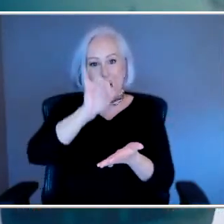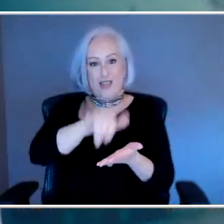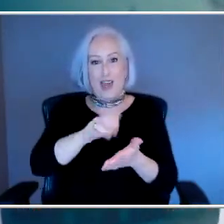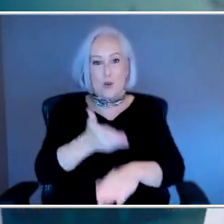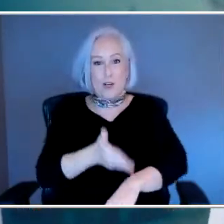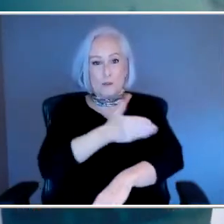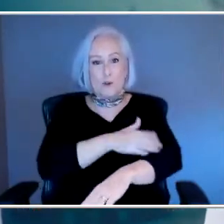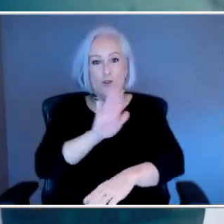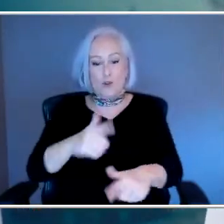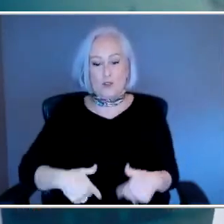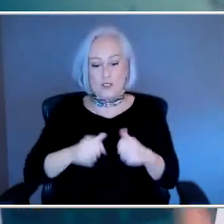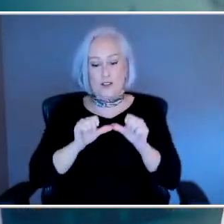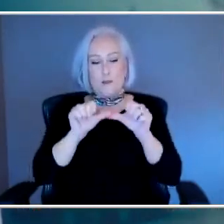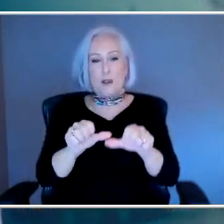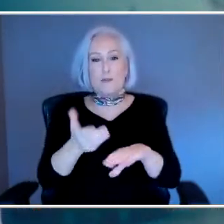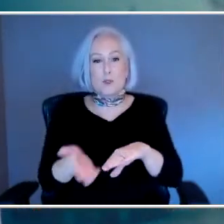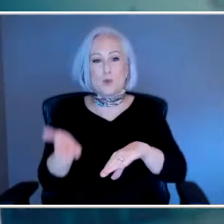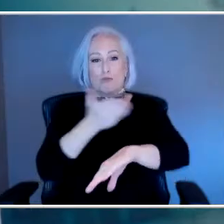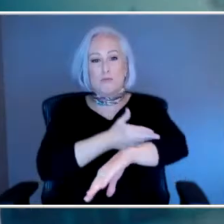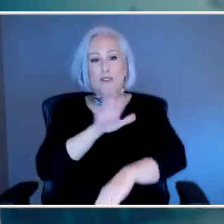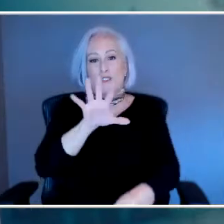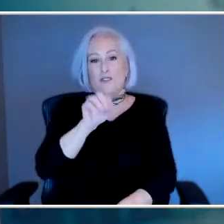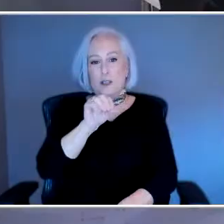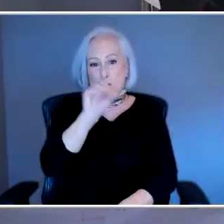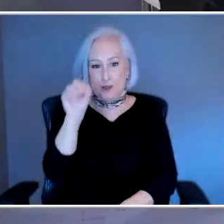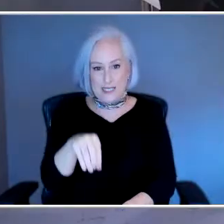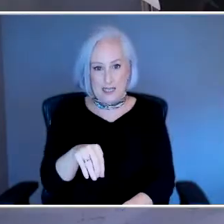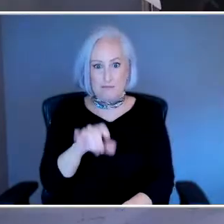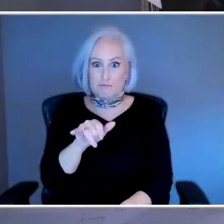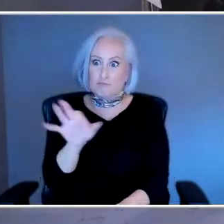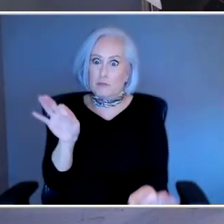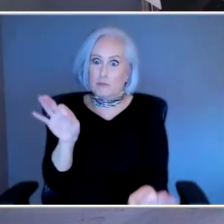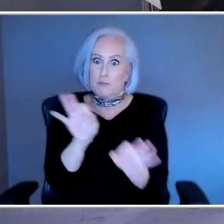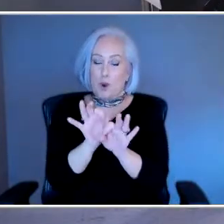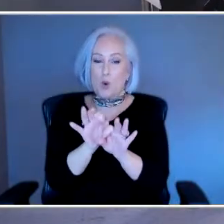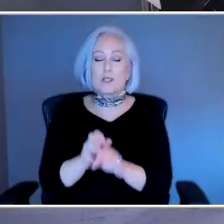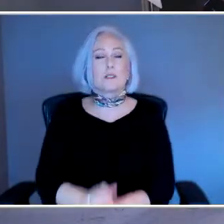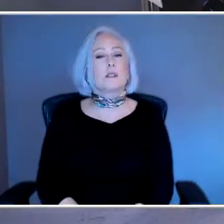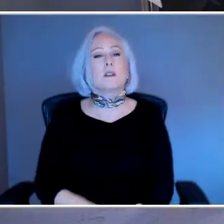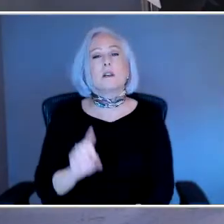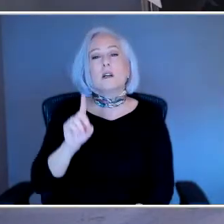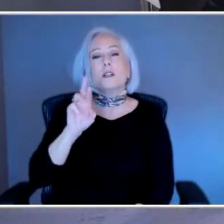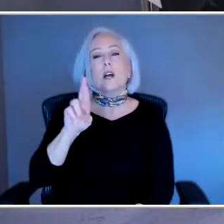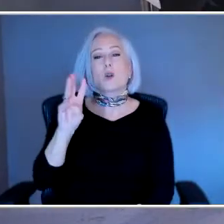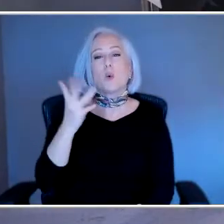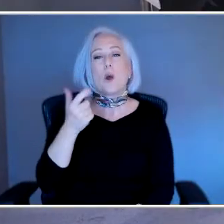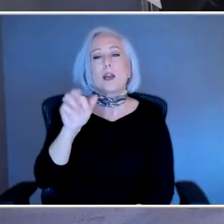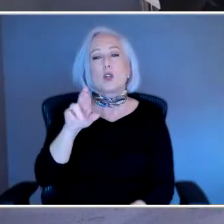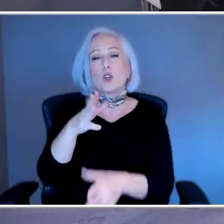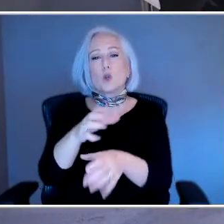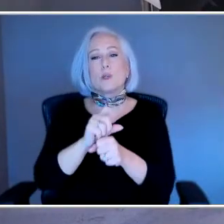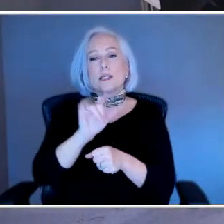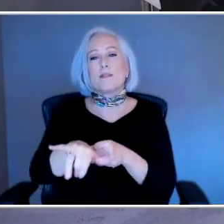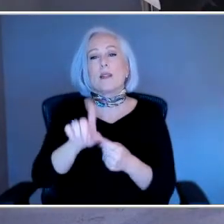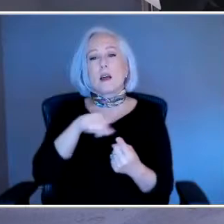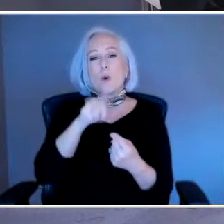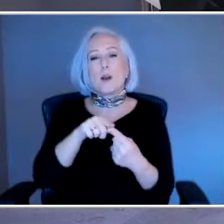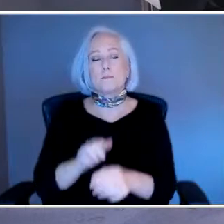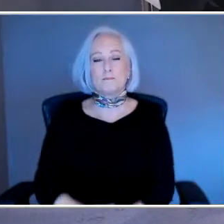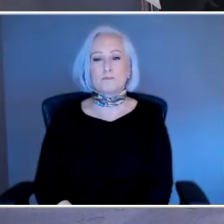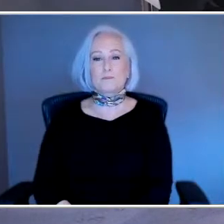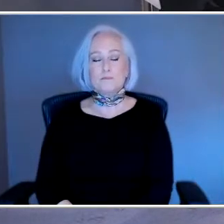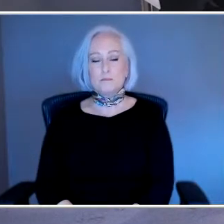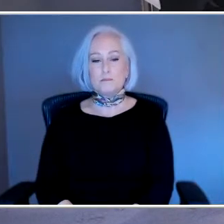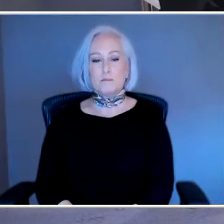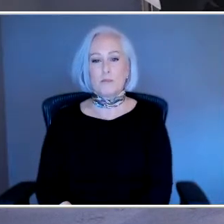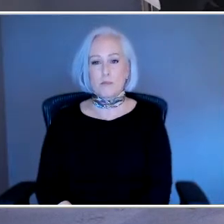by 50%. So it's critically important. Dr. Wagner, when do you usually get that report in all of this? Well, when do we